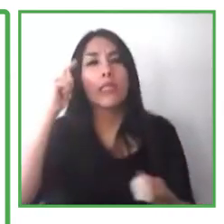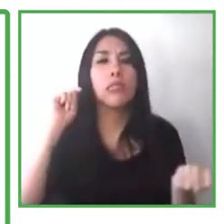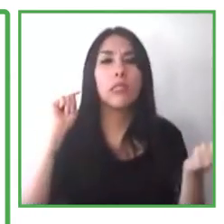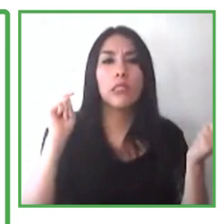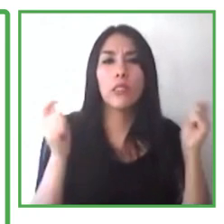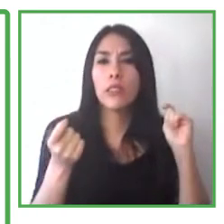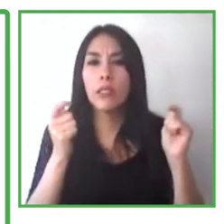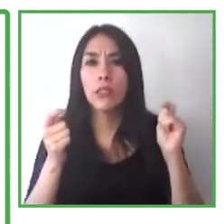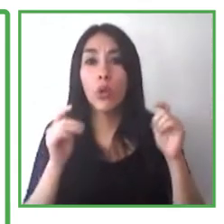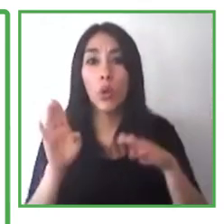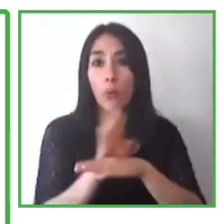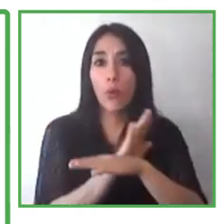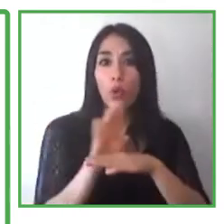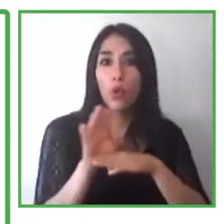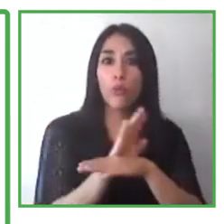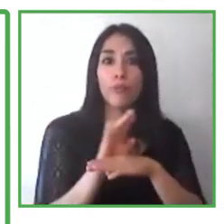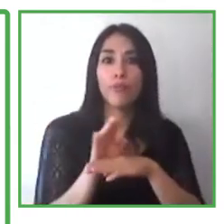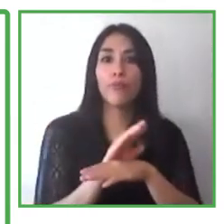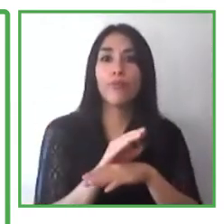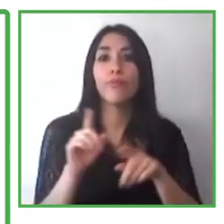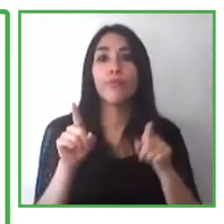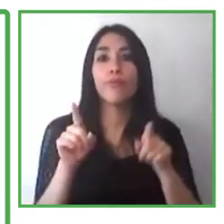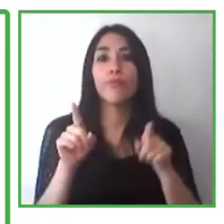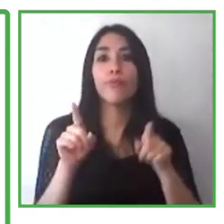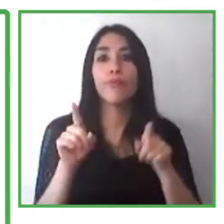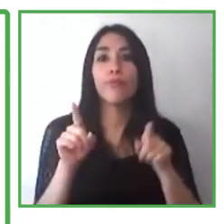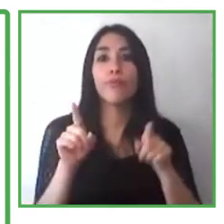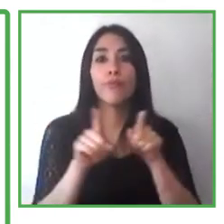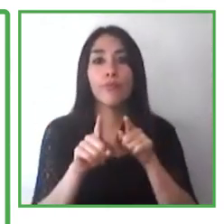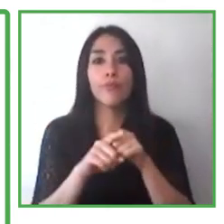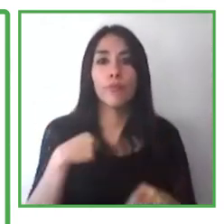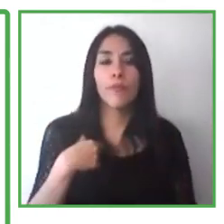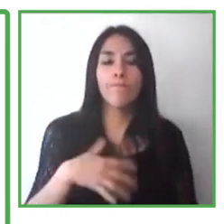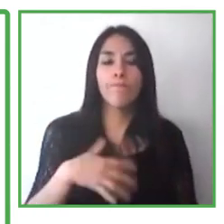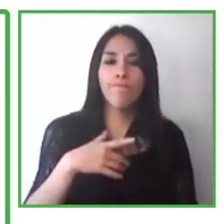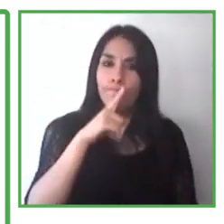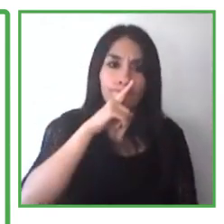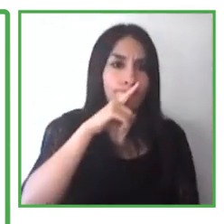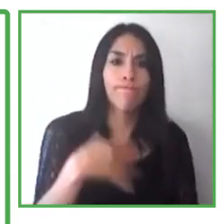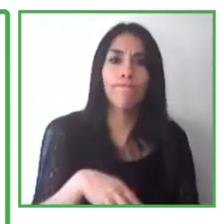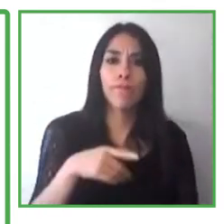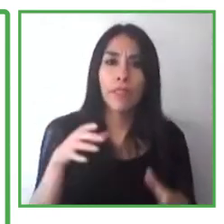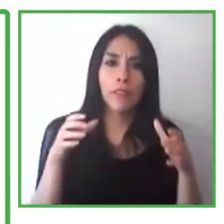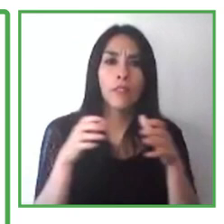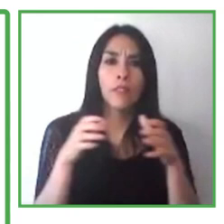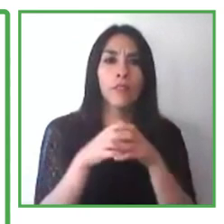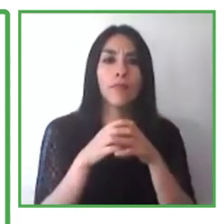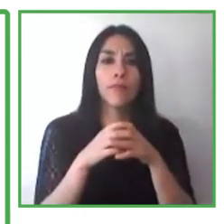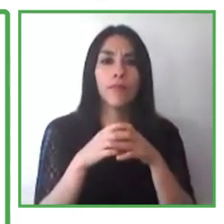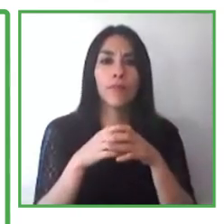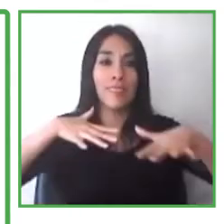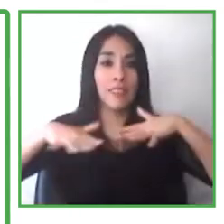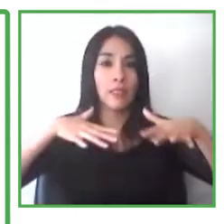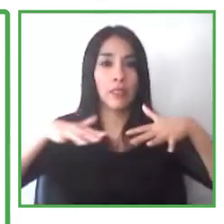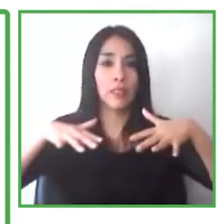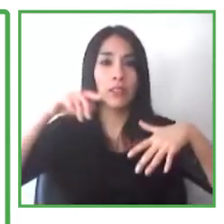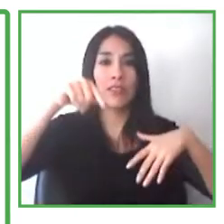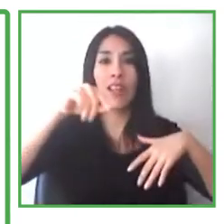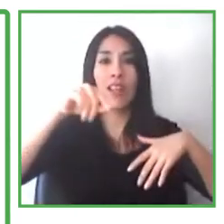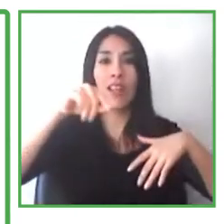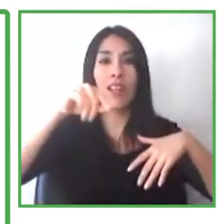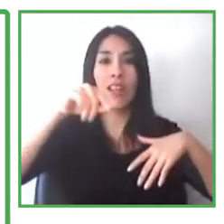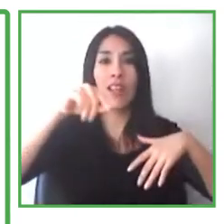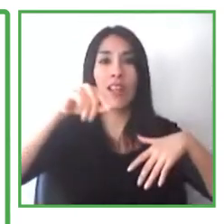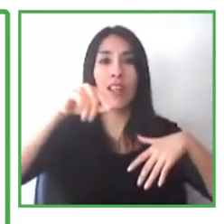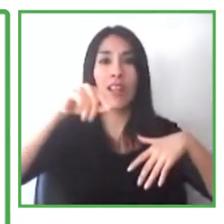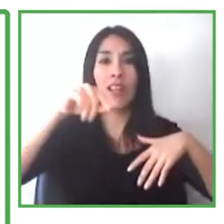important. Because if you can capitalize on the motivation and engagement of your employees that